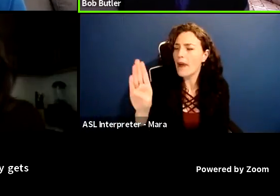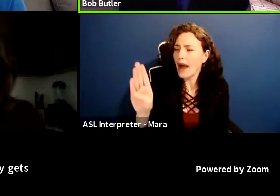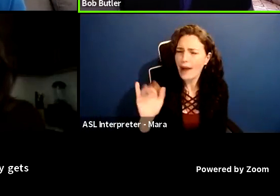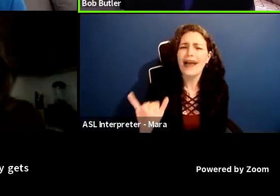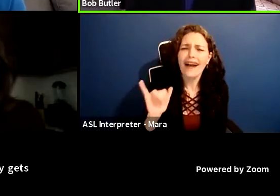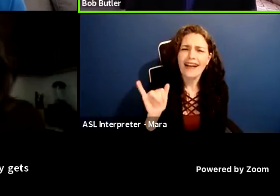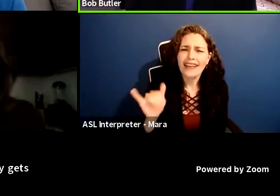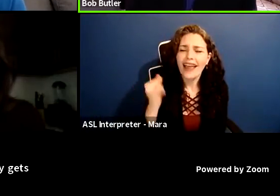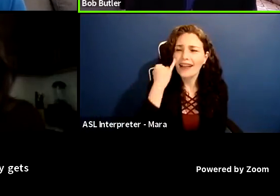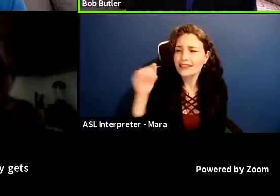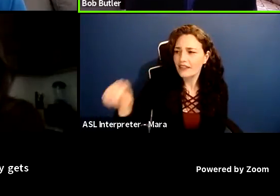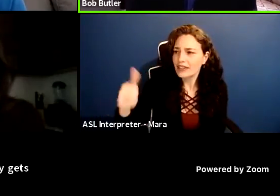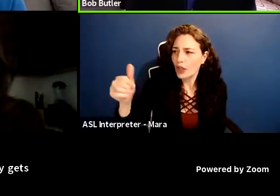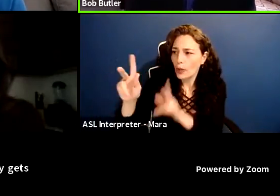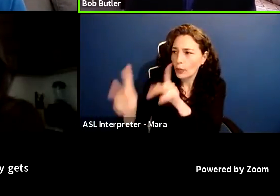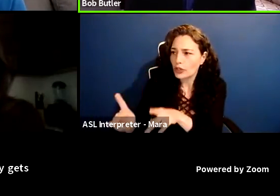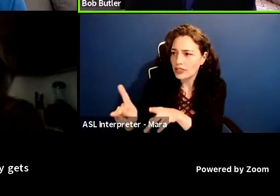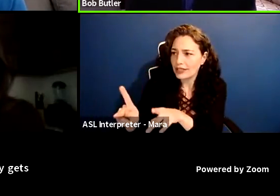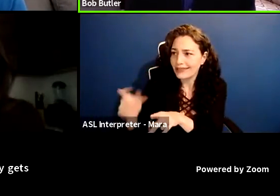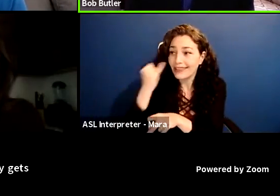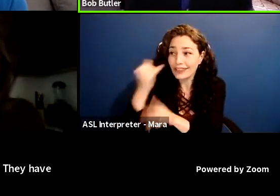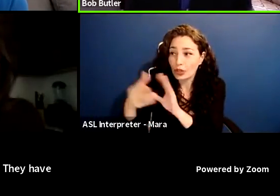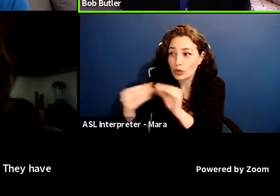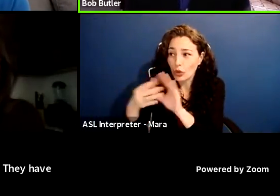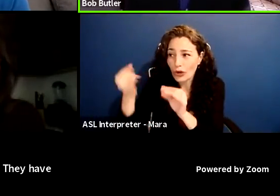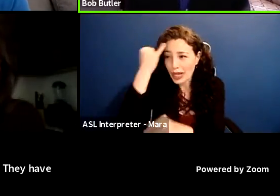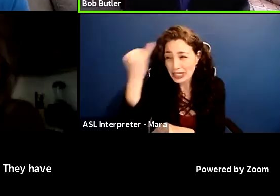which often is not really a story, right?